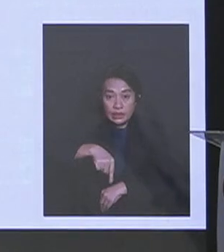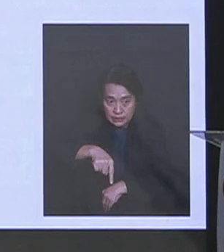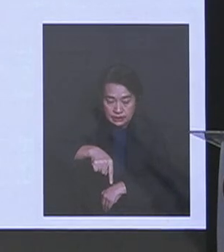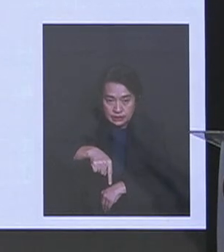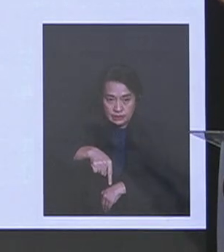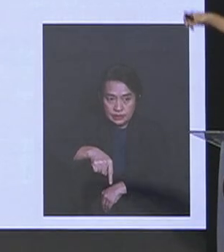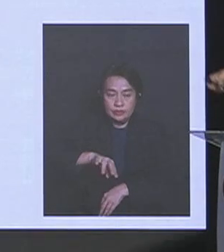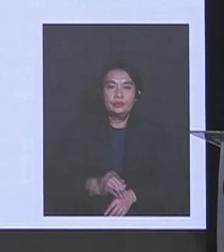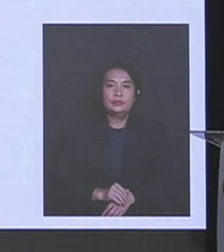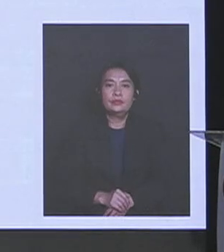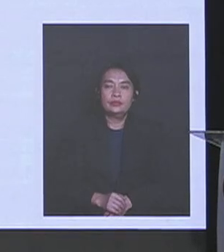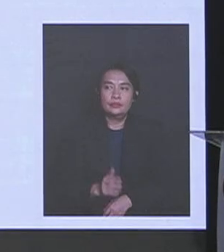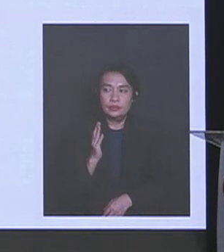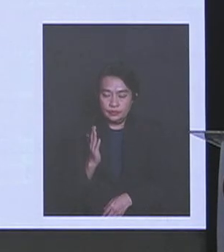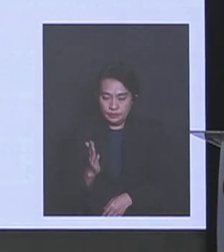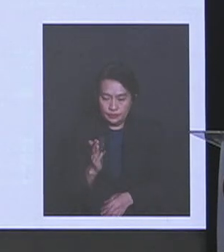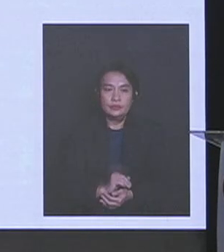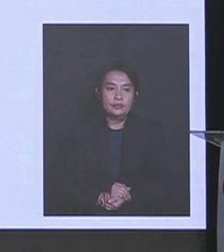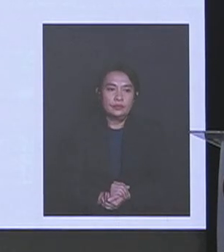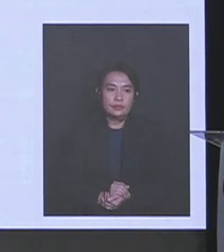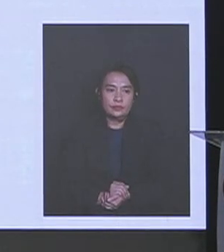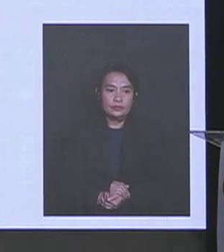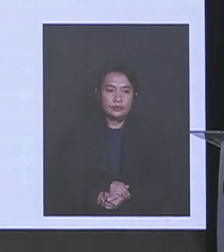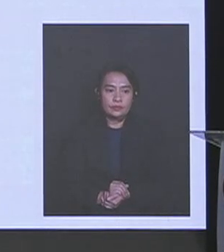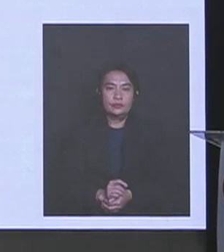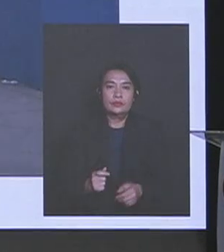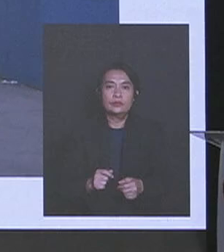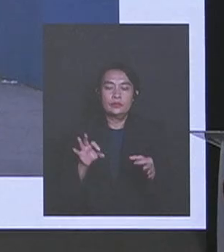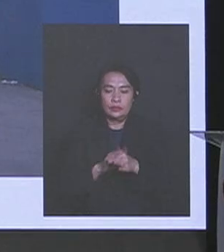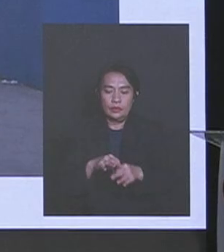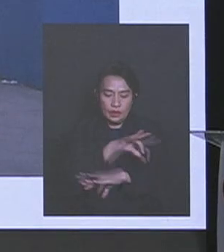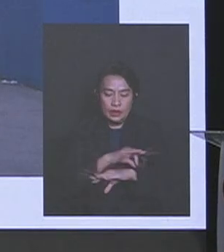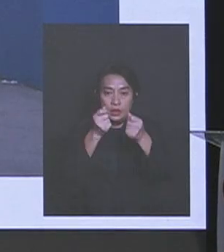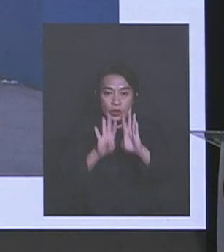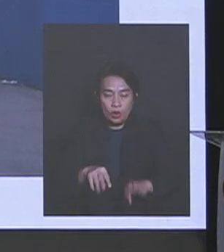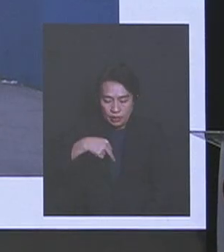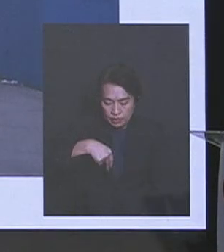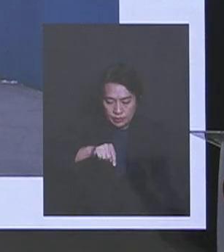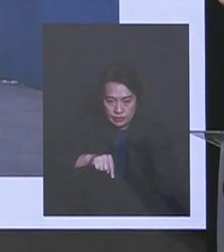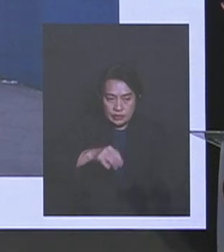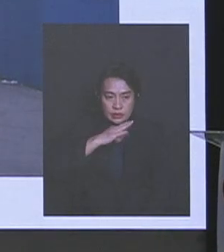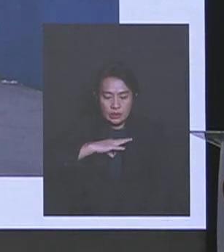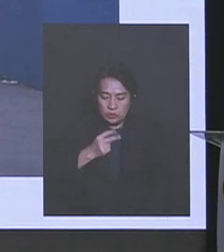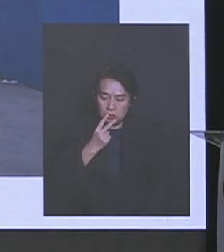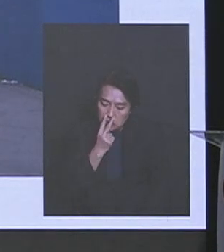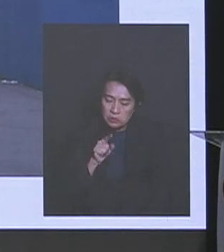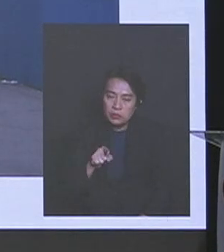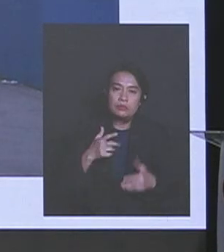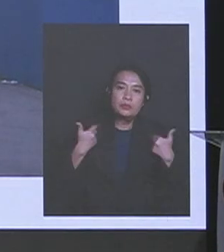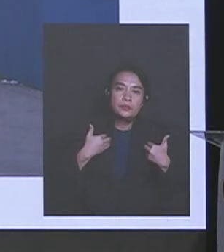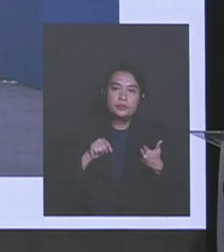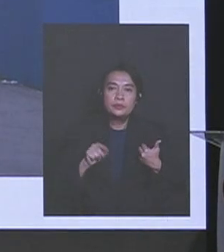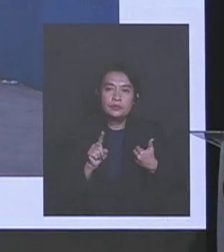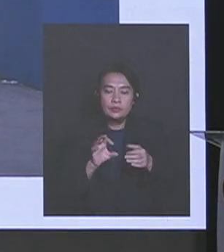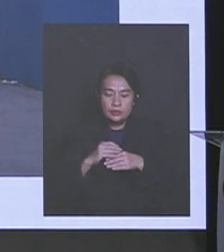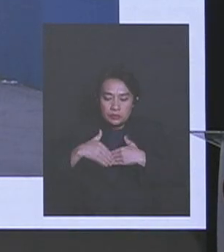is interesting. And so we wanted to make sure that any future growth would maintain that. This is an image of what it looked like at that